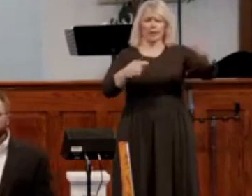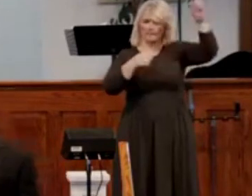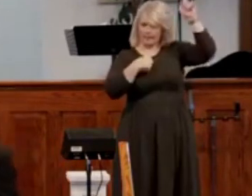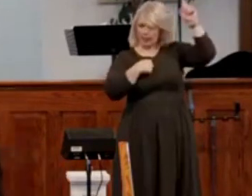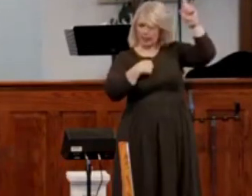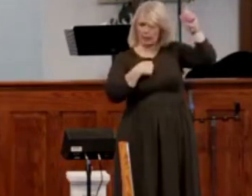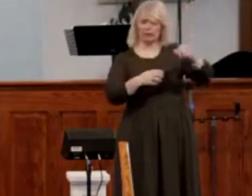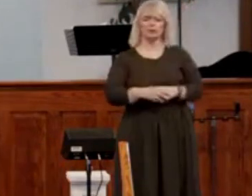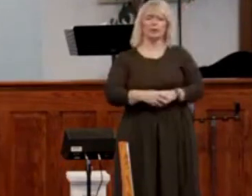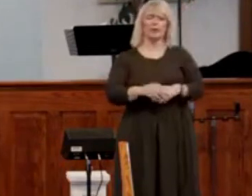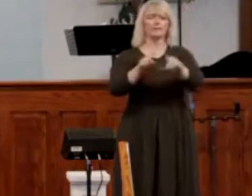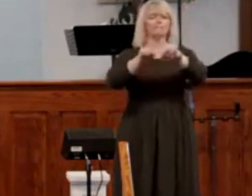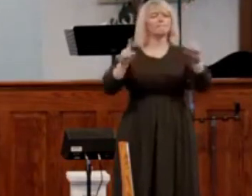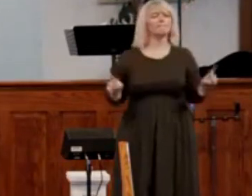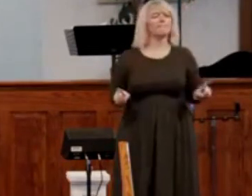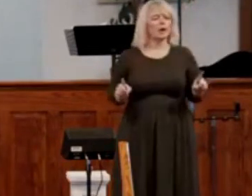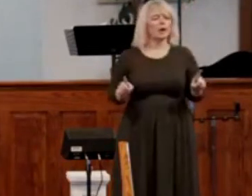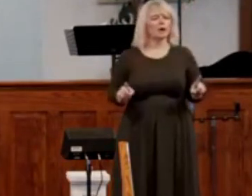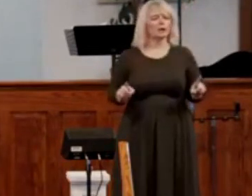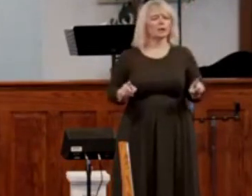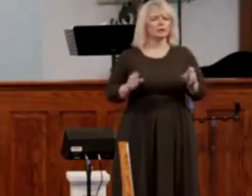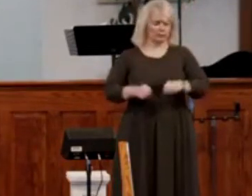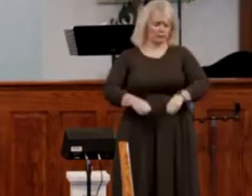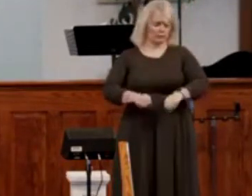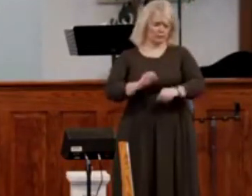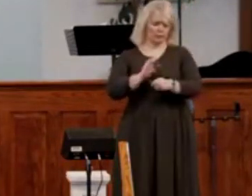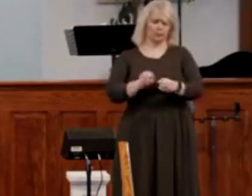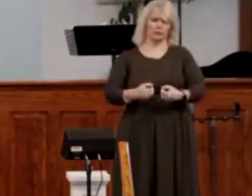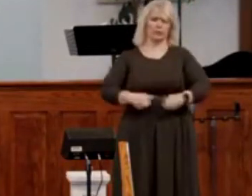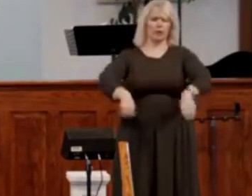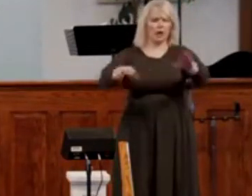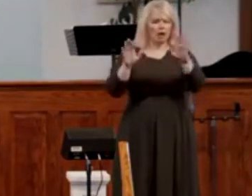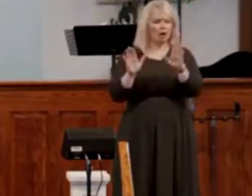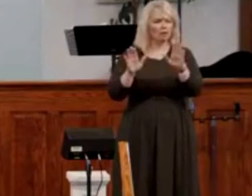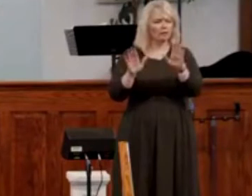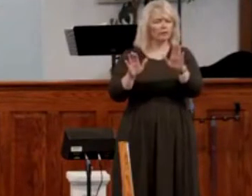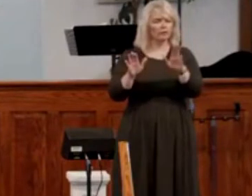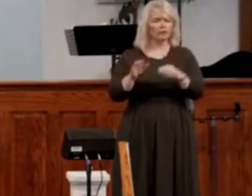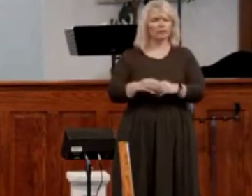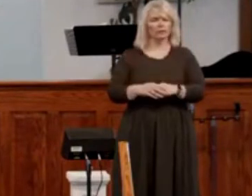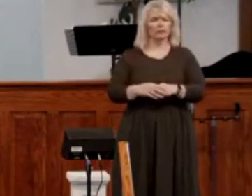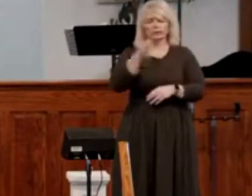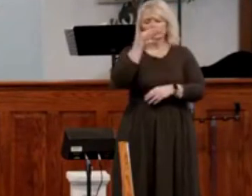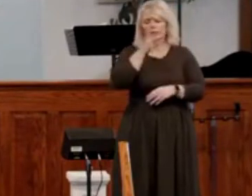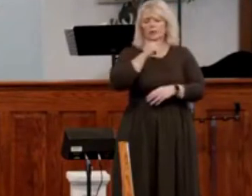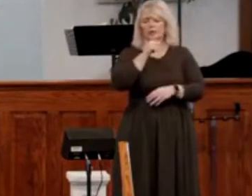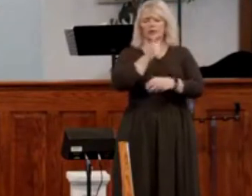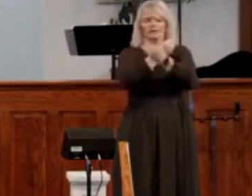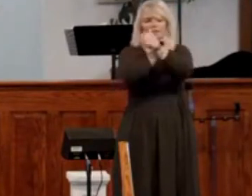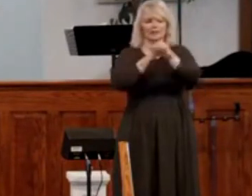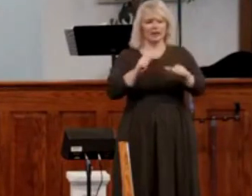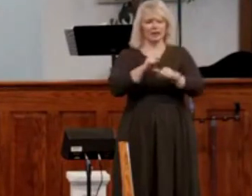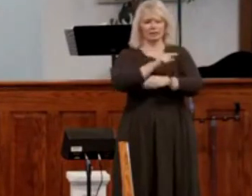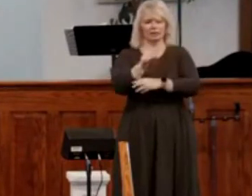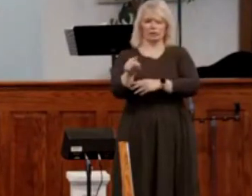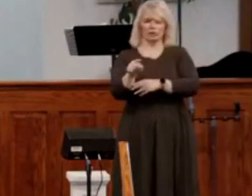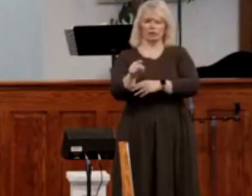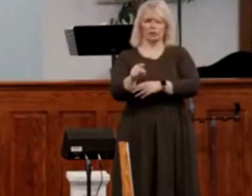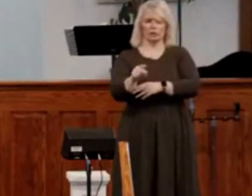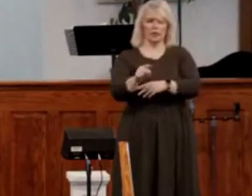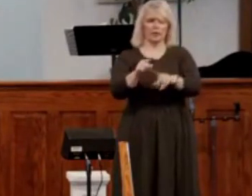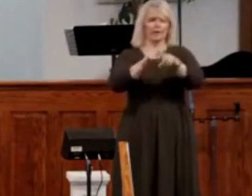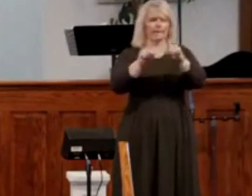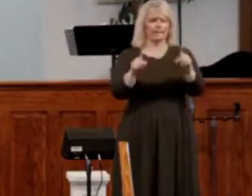But this is the offering of forgiveness. Communion doesn't save you or keep you saved, but it's that